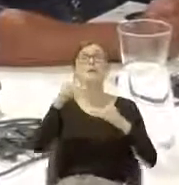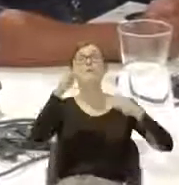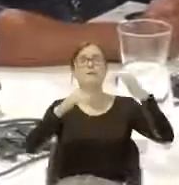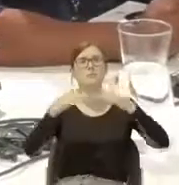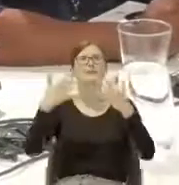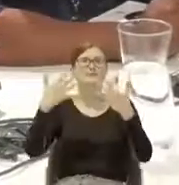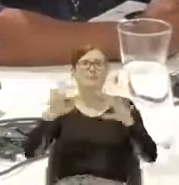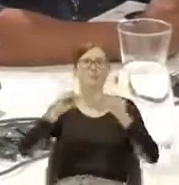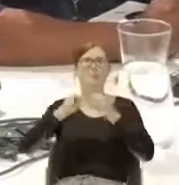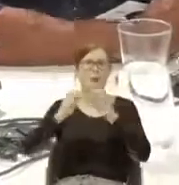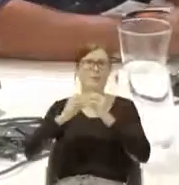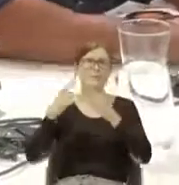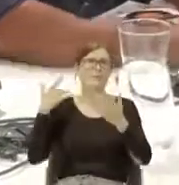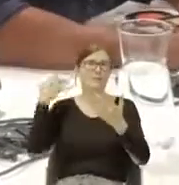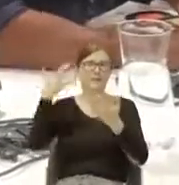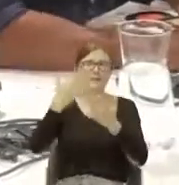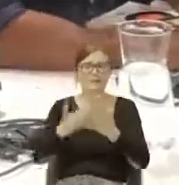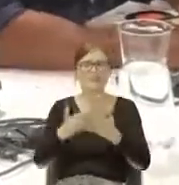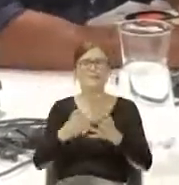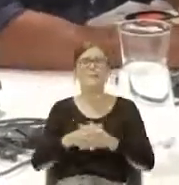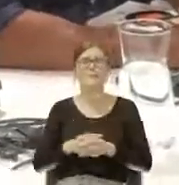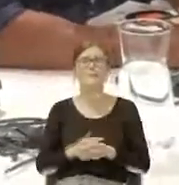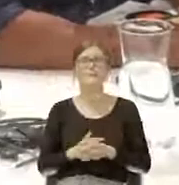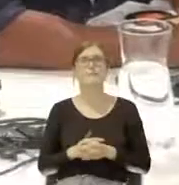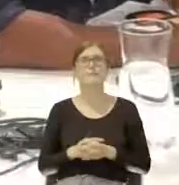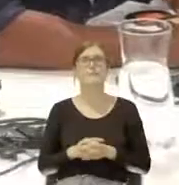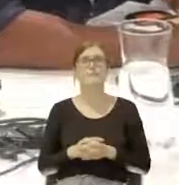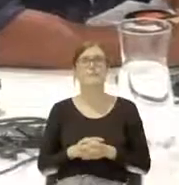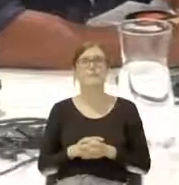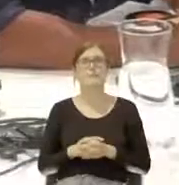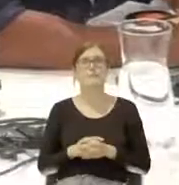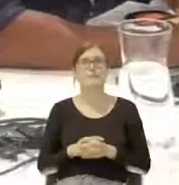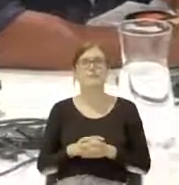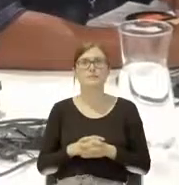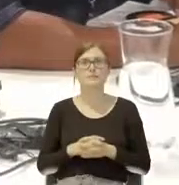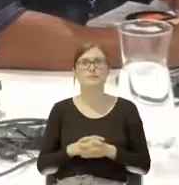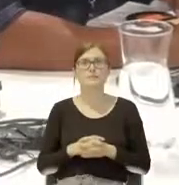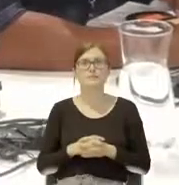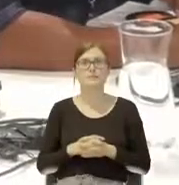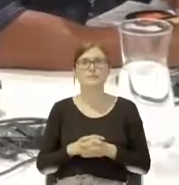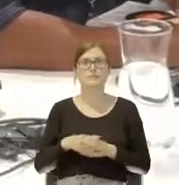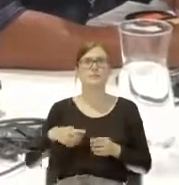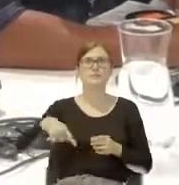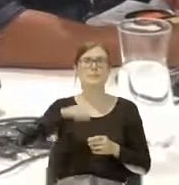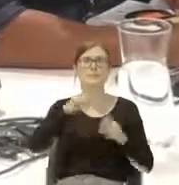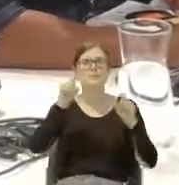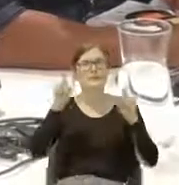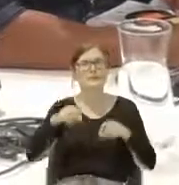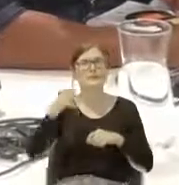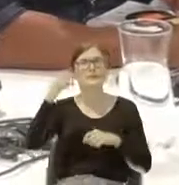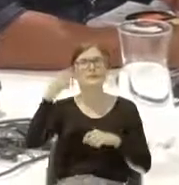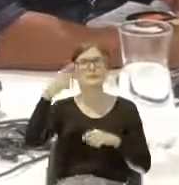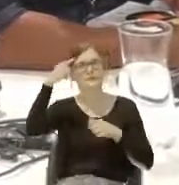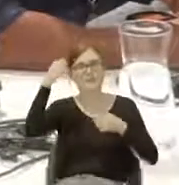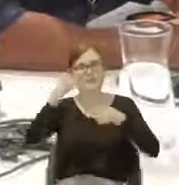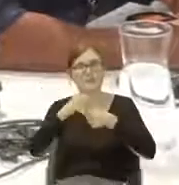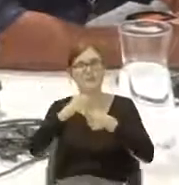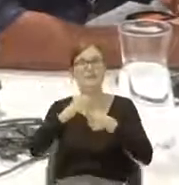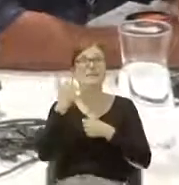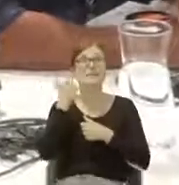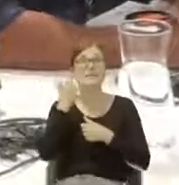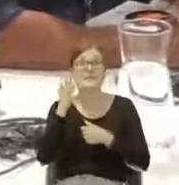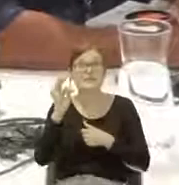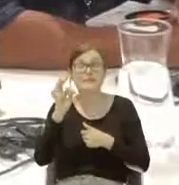with ingenuity, with political commitment, and with care. Civil society organizations and local and regional